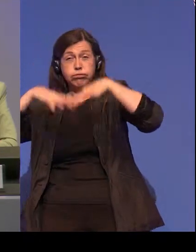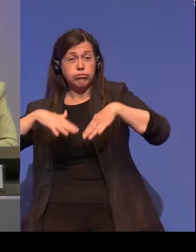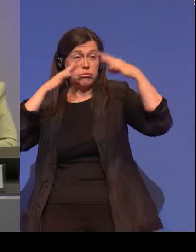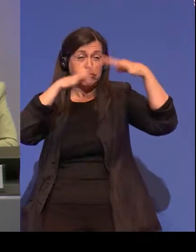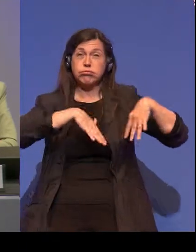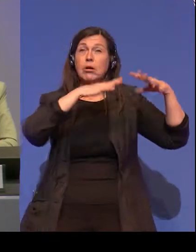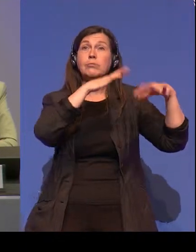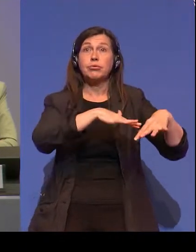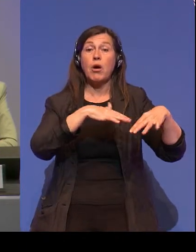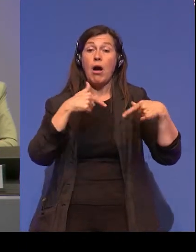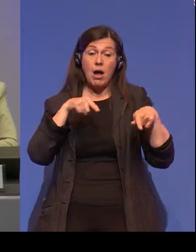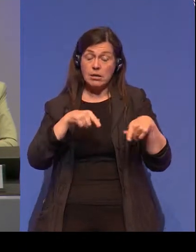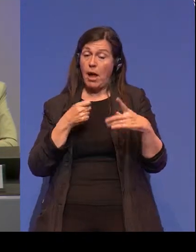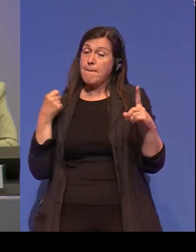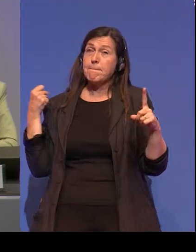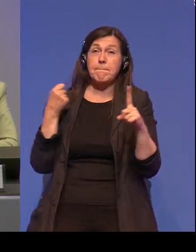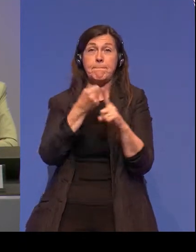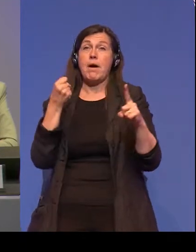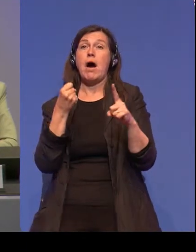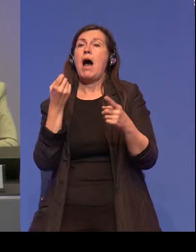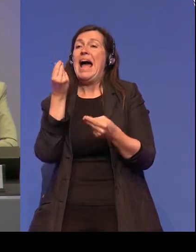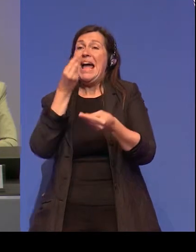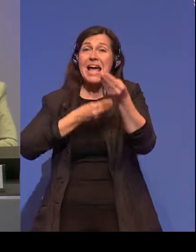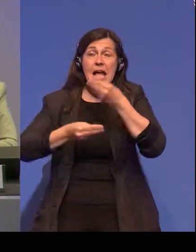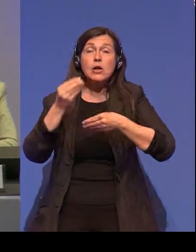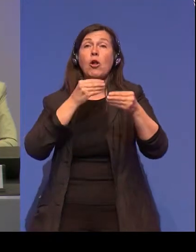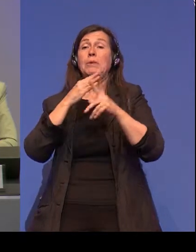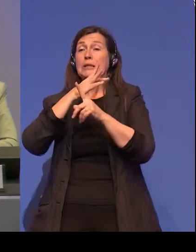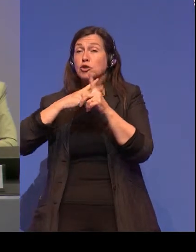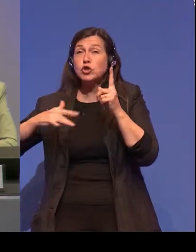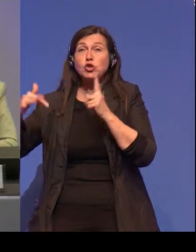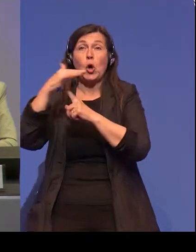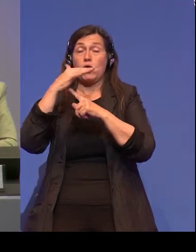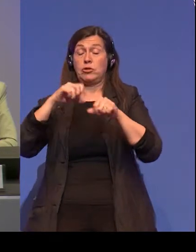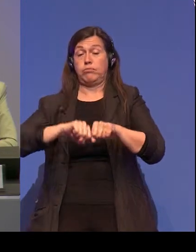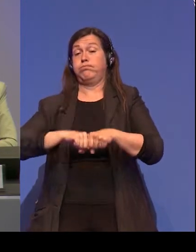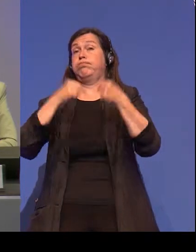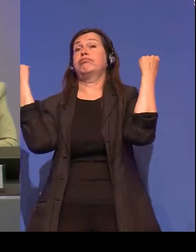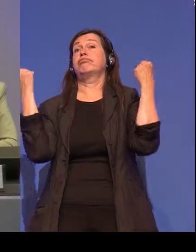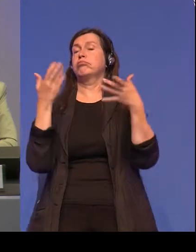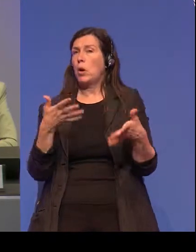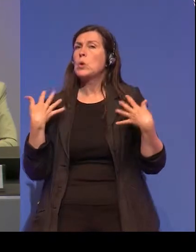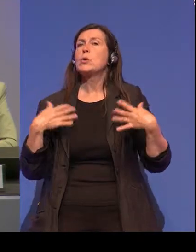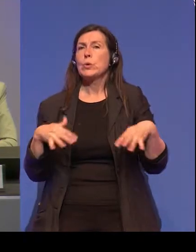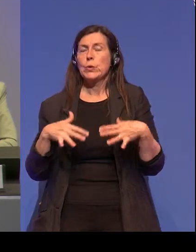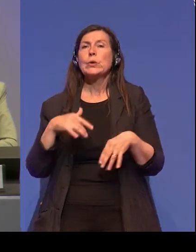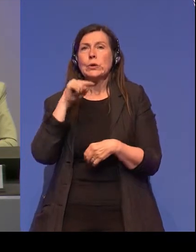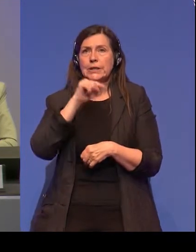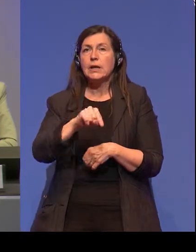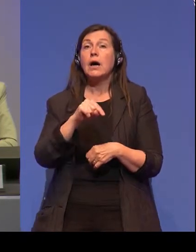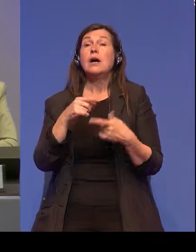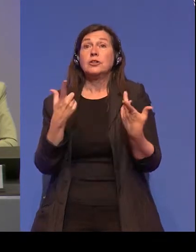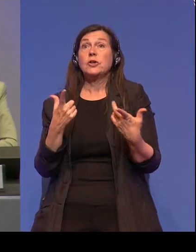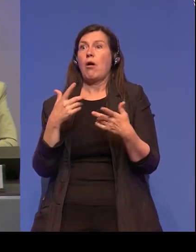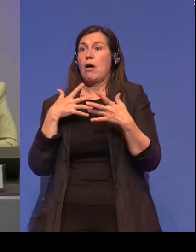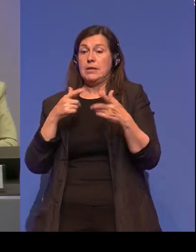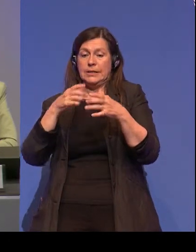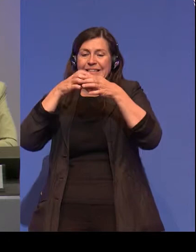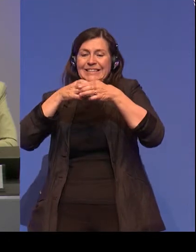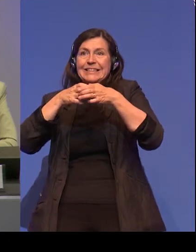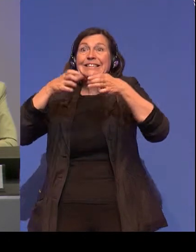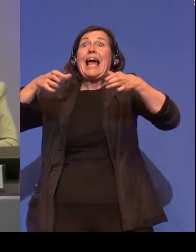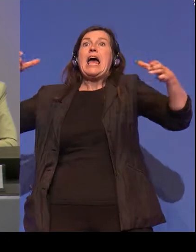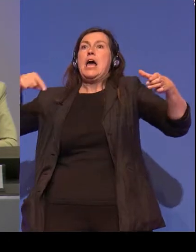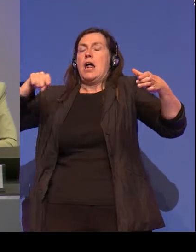long-term social, ecological, and psychological impacts. Even recurring small-scale and slow-onset disasters